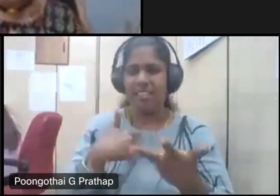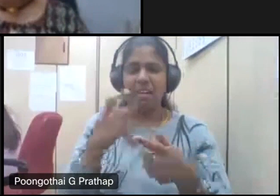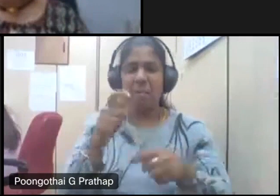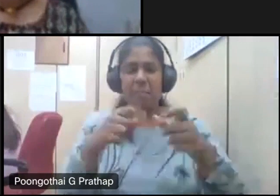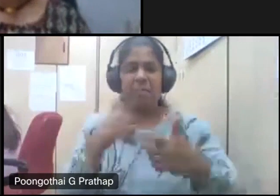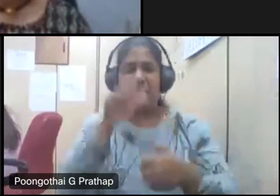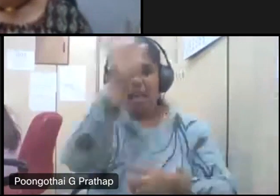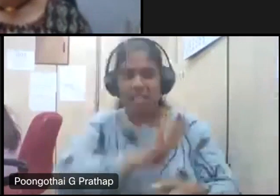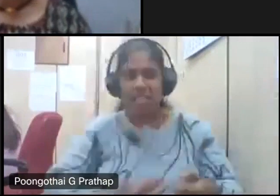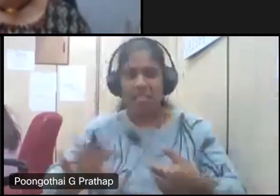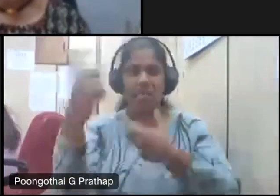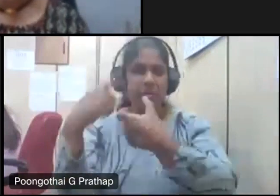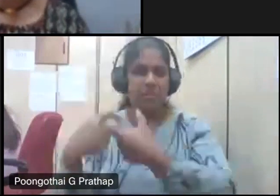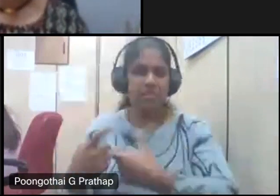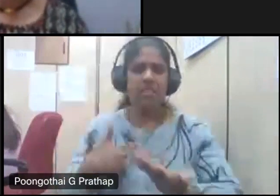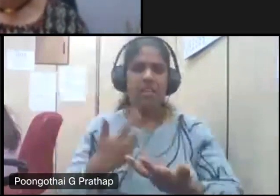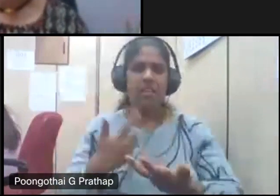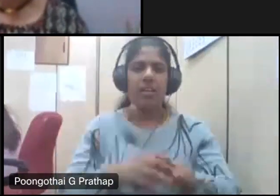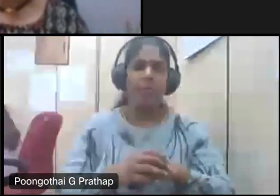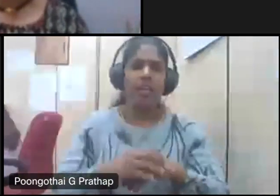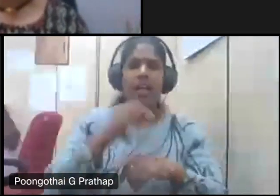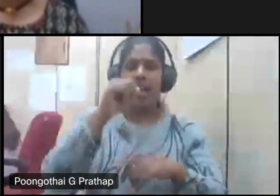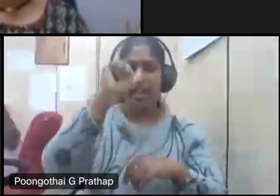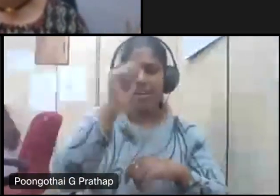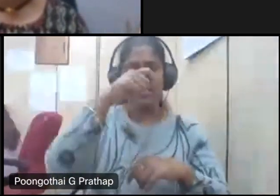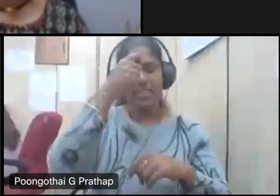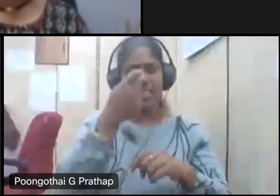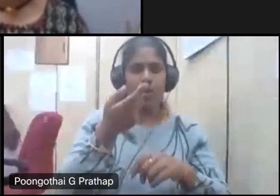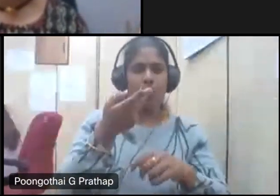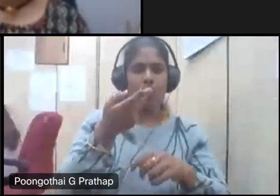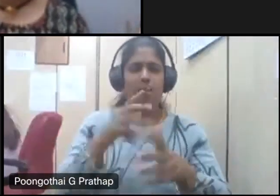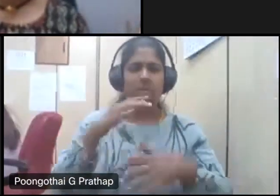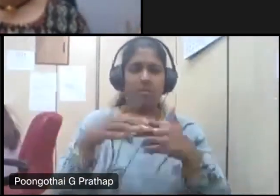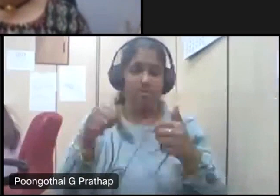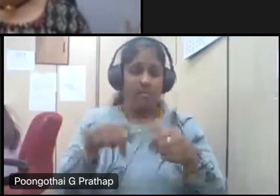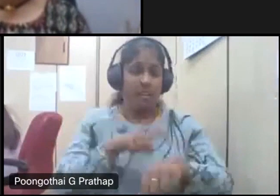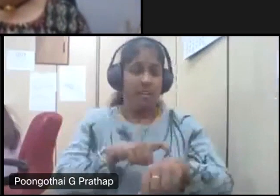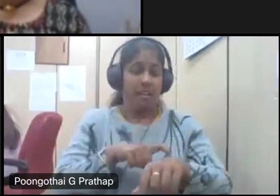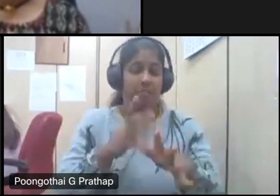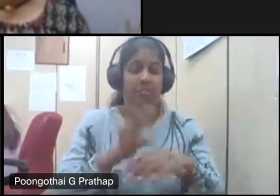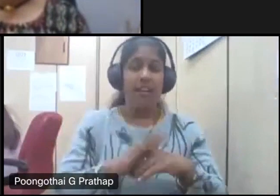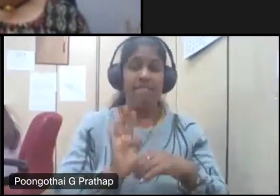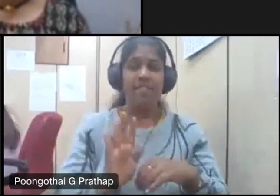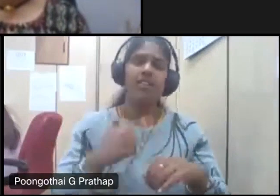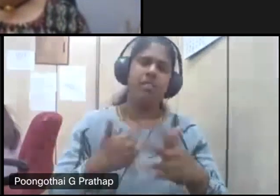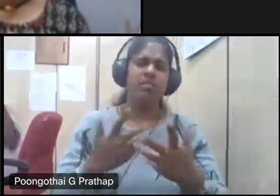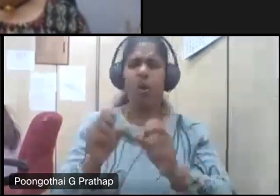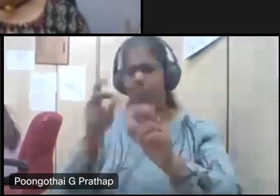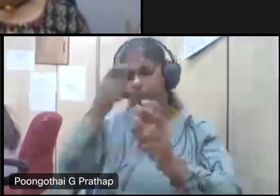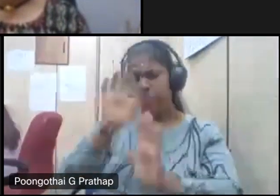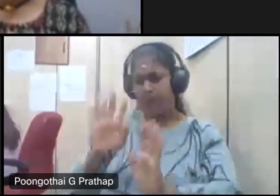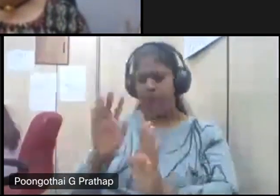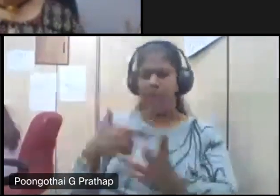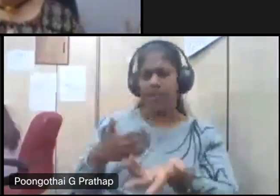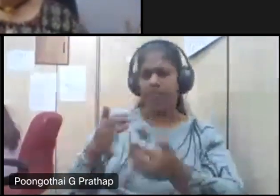over. I don't mind repeating everything in English and Hindi both, but time is a concern. Right, ma'am, you can continue. Just that,